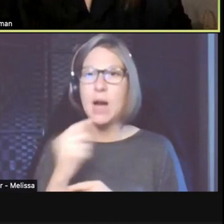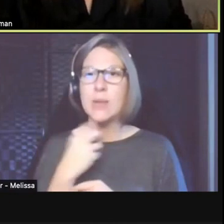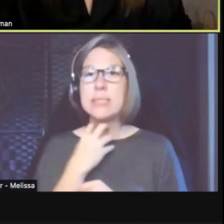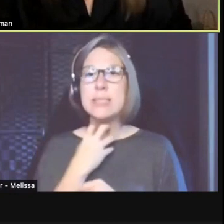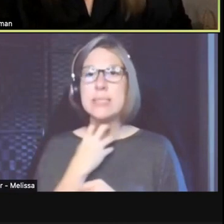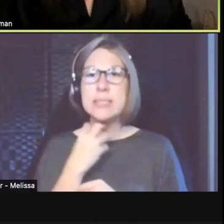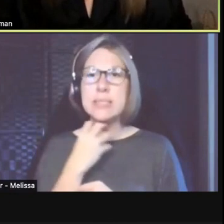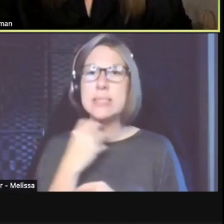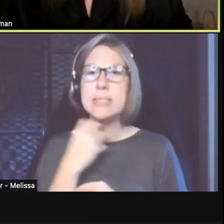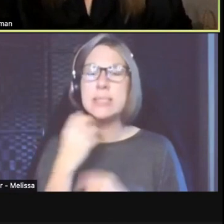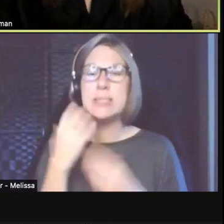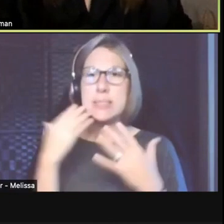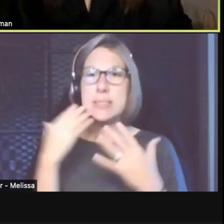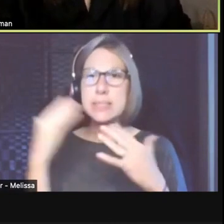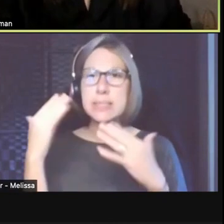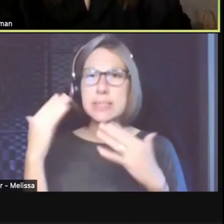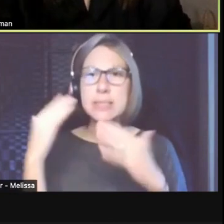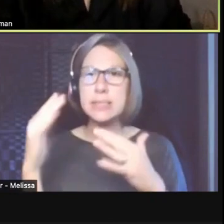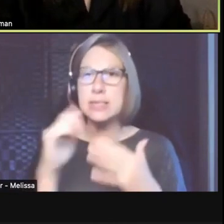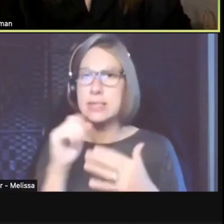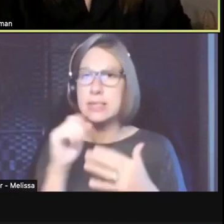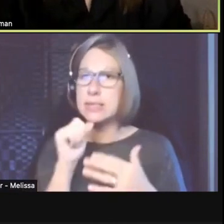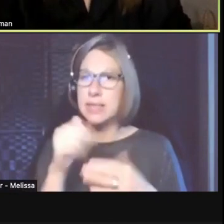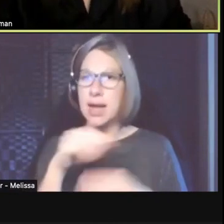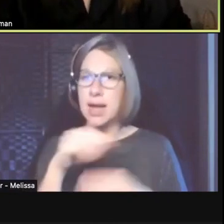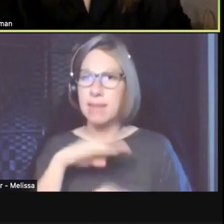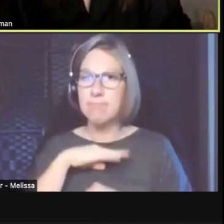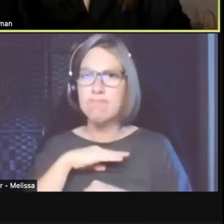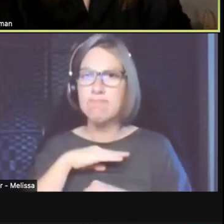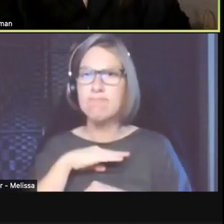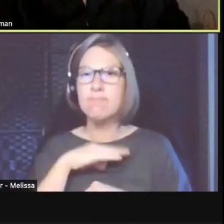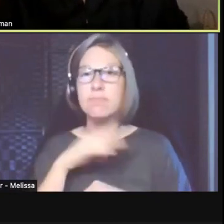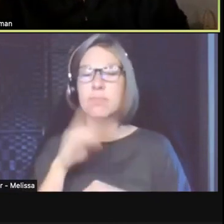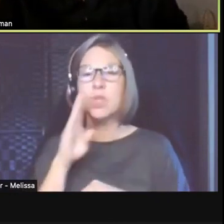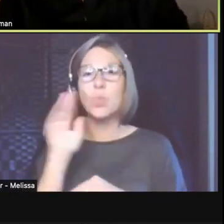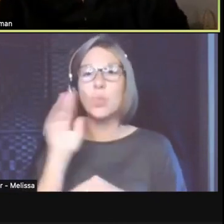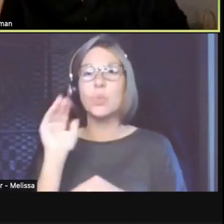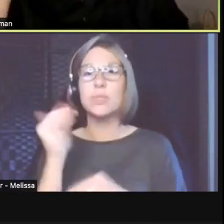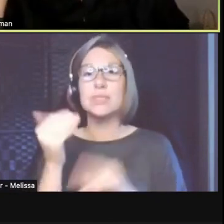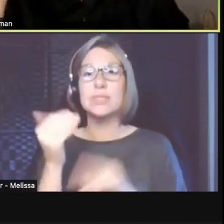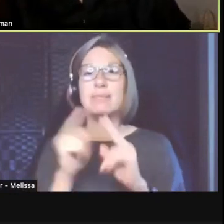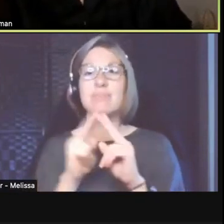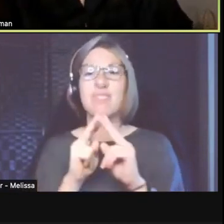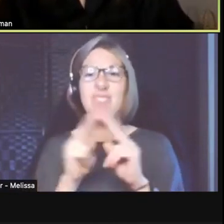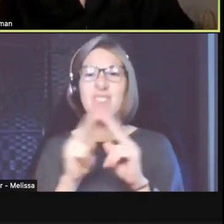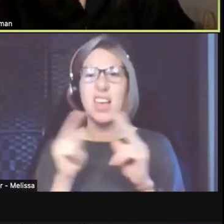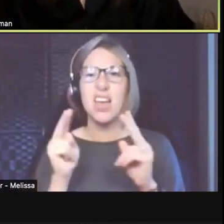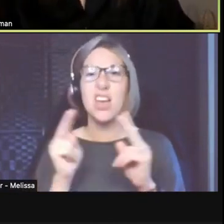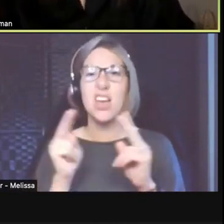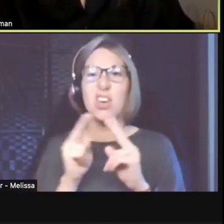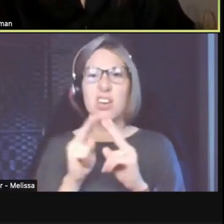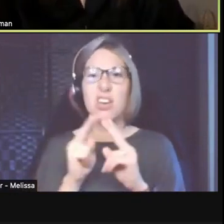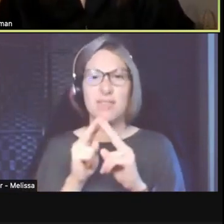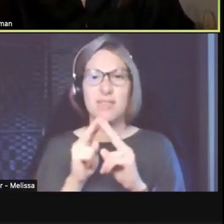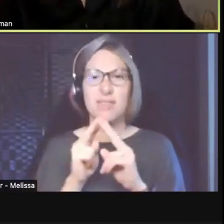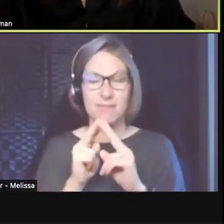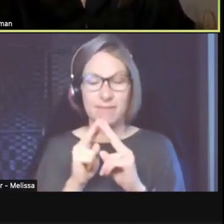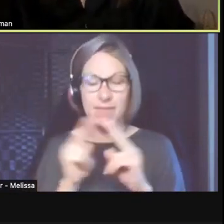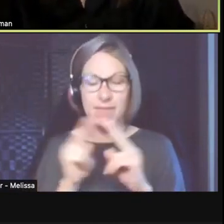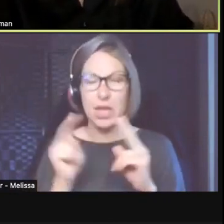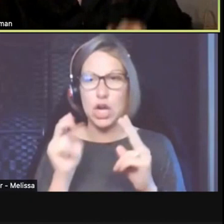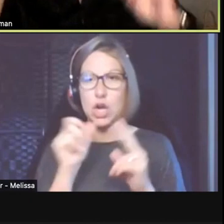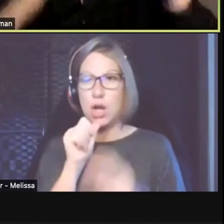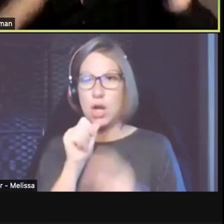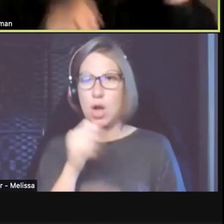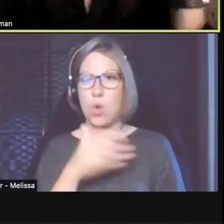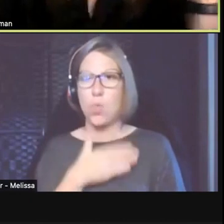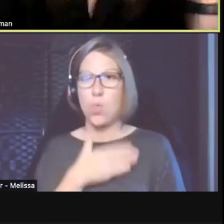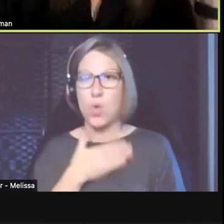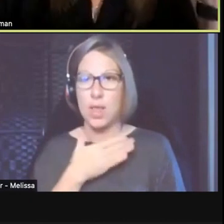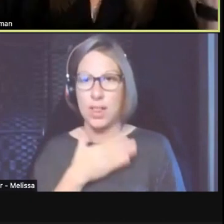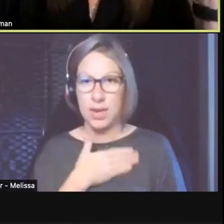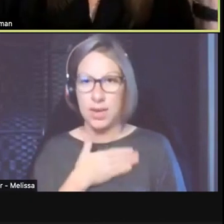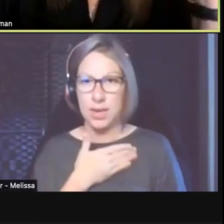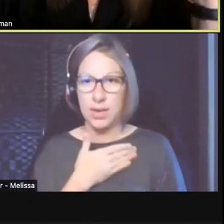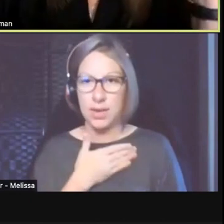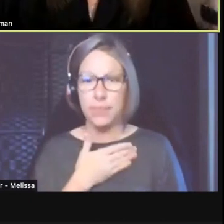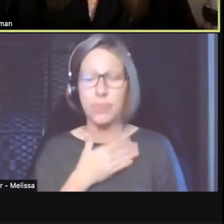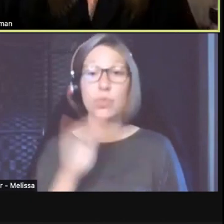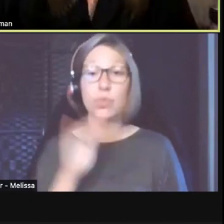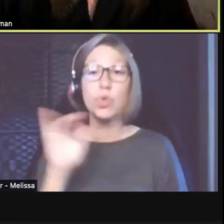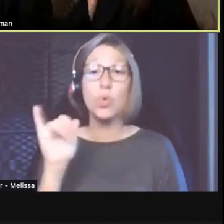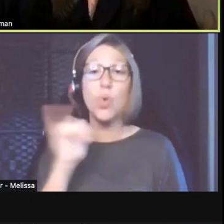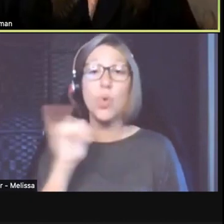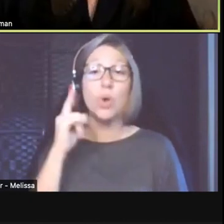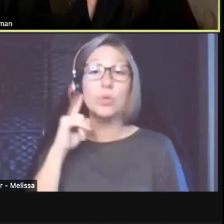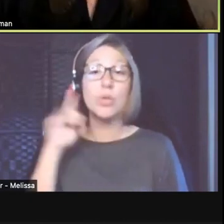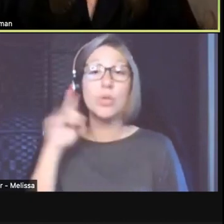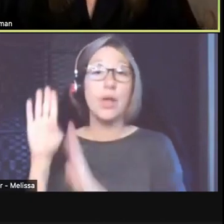great discontent. He's going to seem very, very, very, very unwilling. You'll also hear in the background